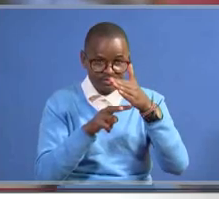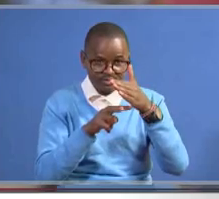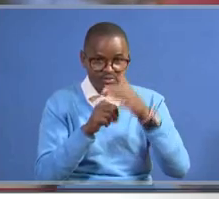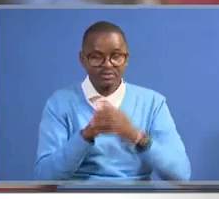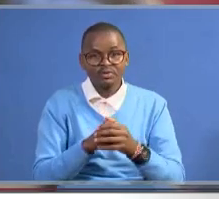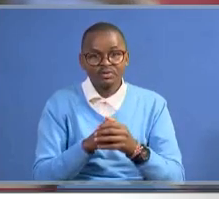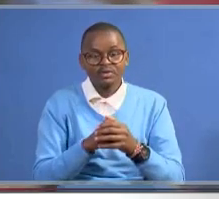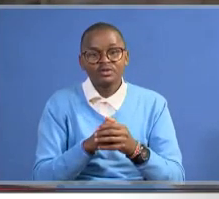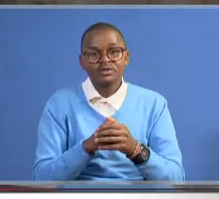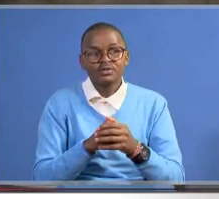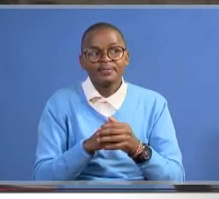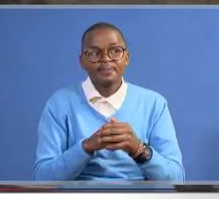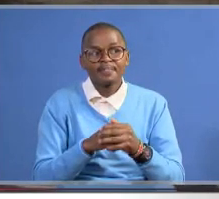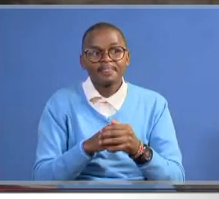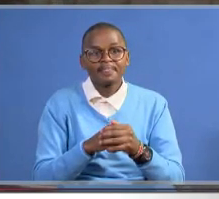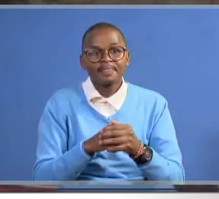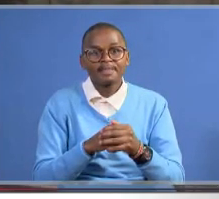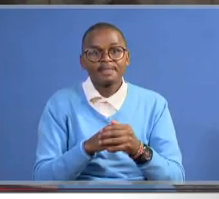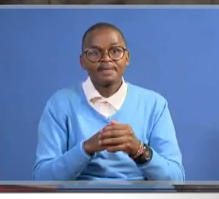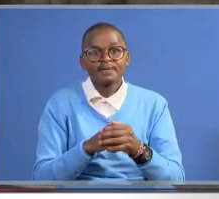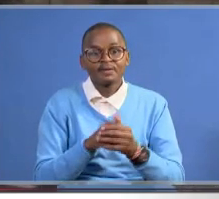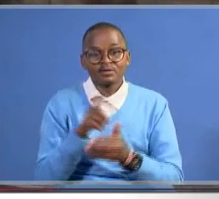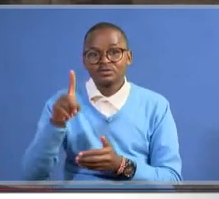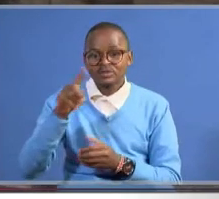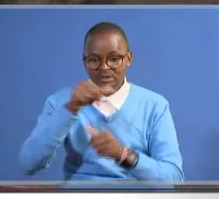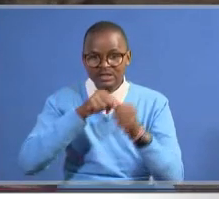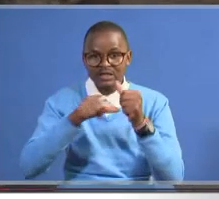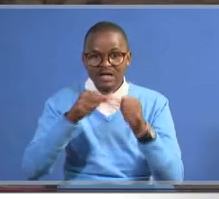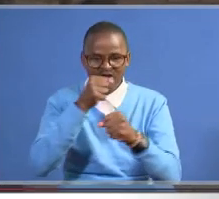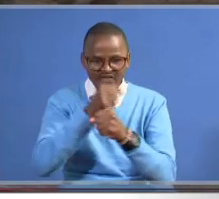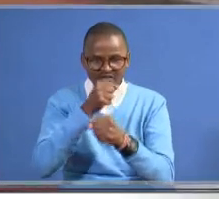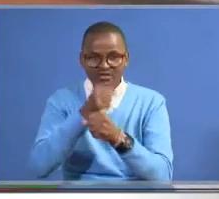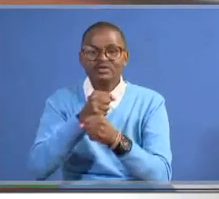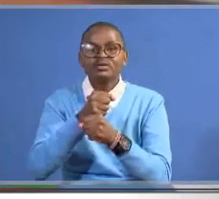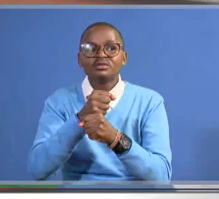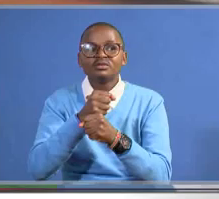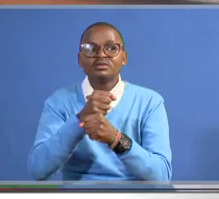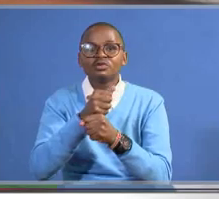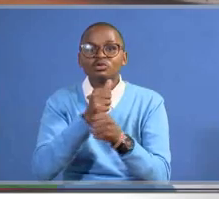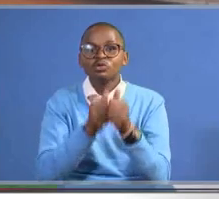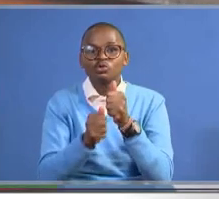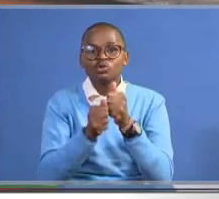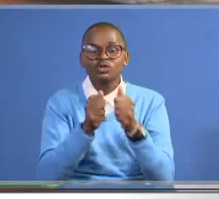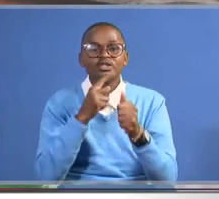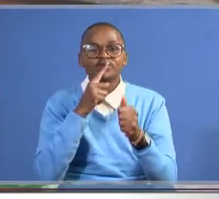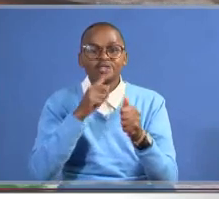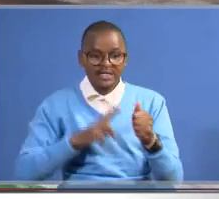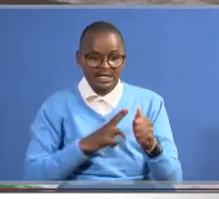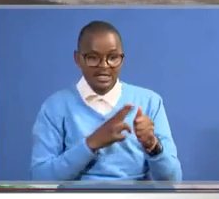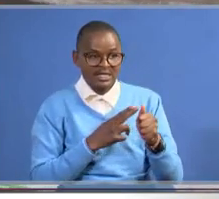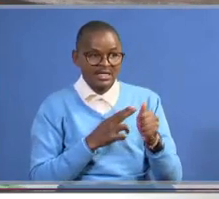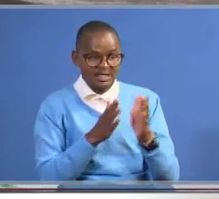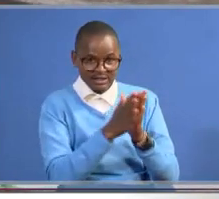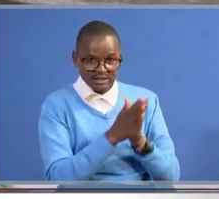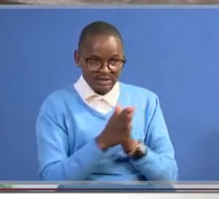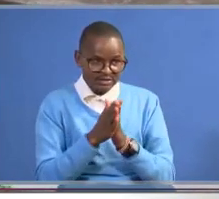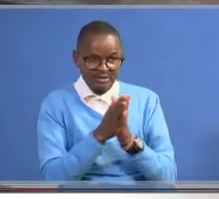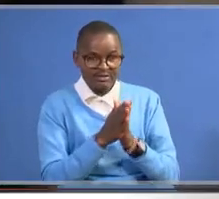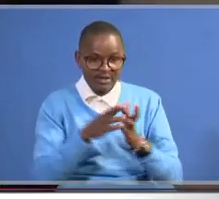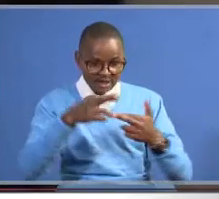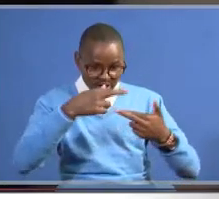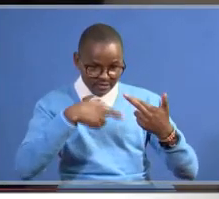so thousands of artists have worked on the banner which tells the story of Sudan's present-day